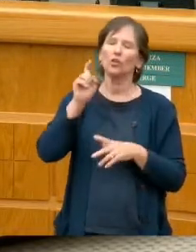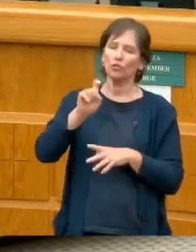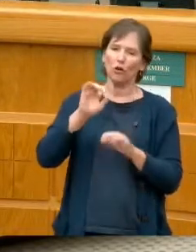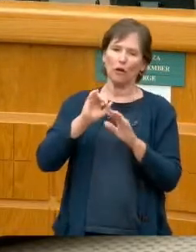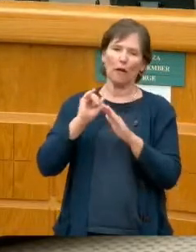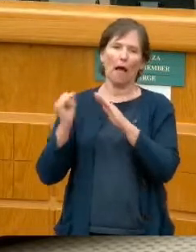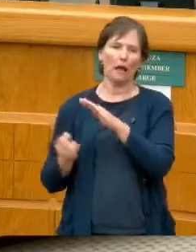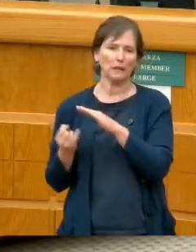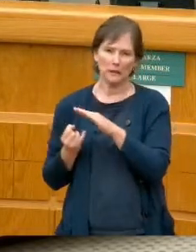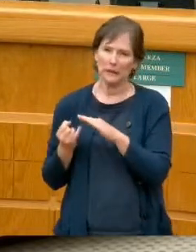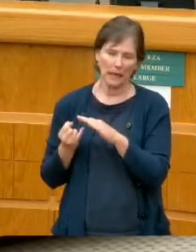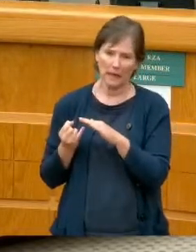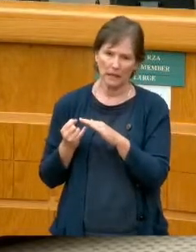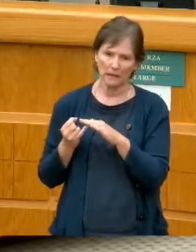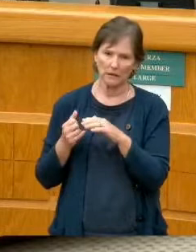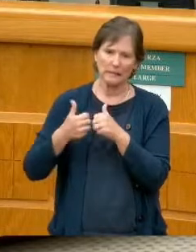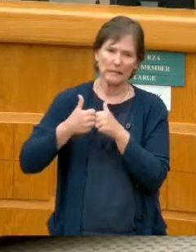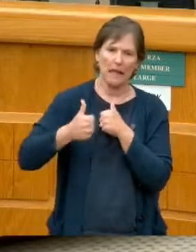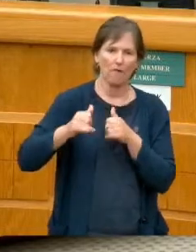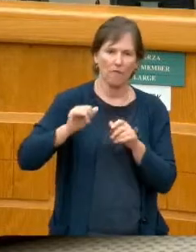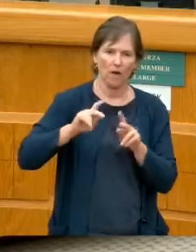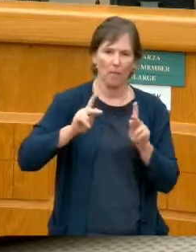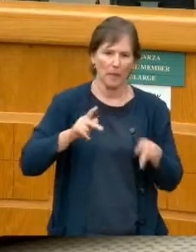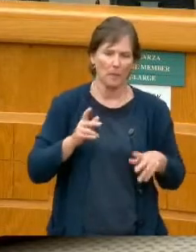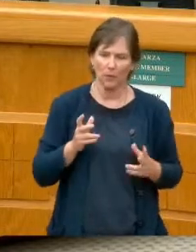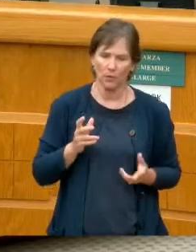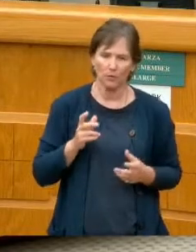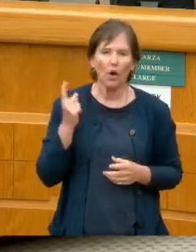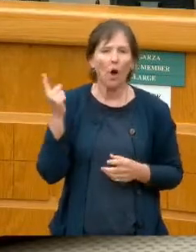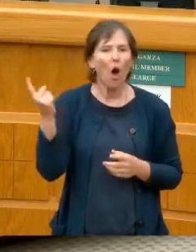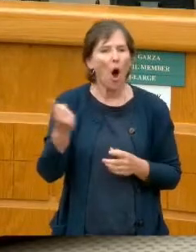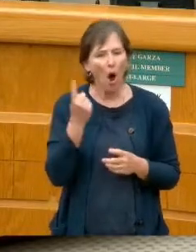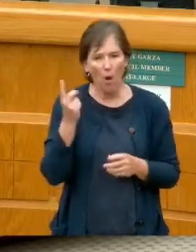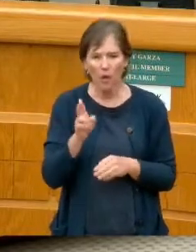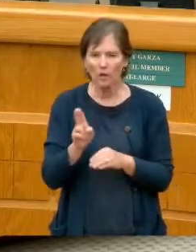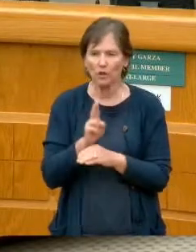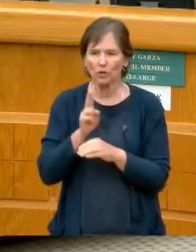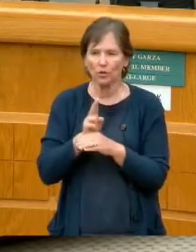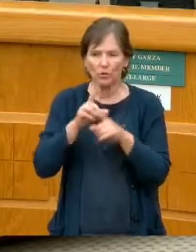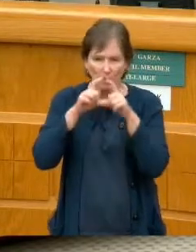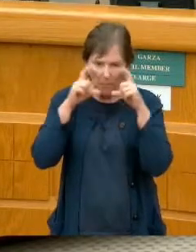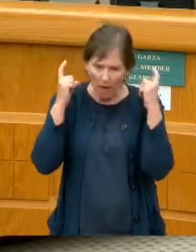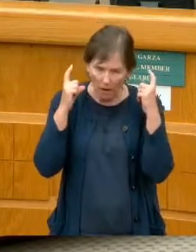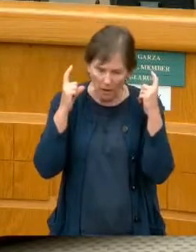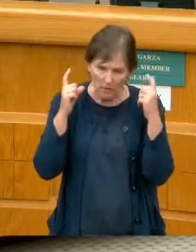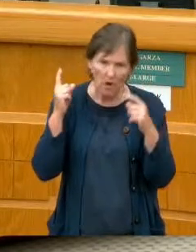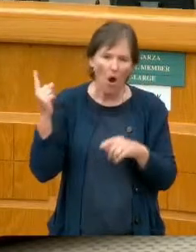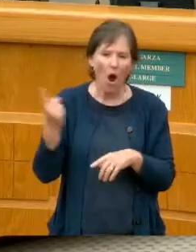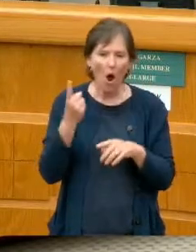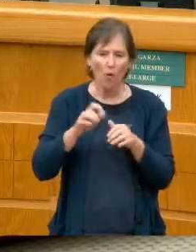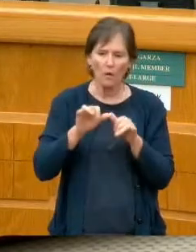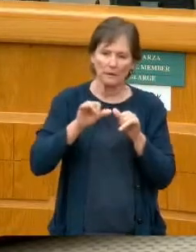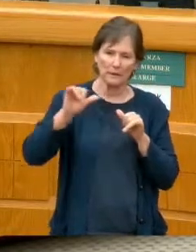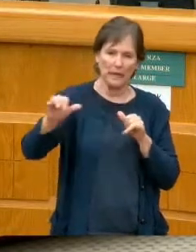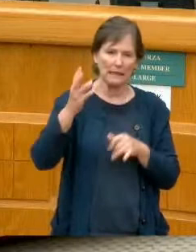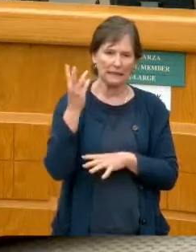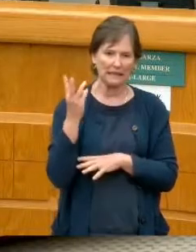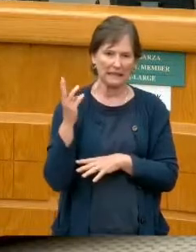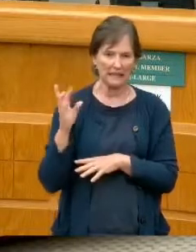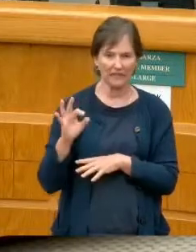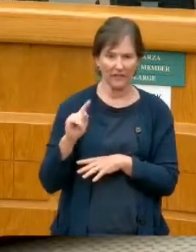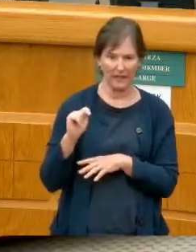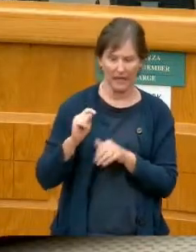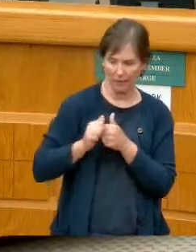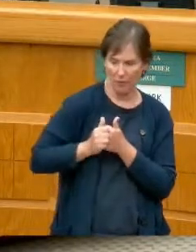wear a mask. Number 2, watch your distance, 6 feet or more from others. Number 3, wash your hands